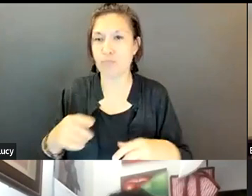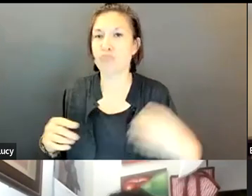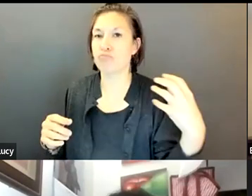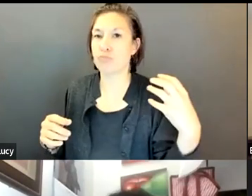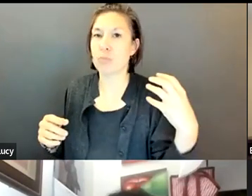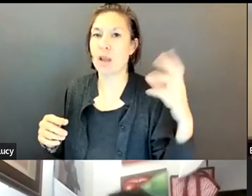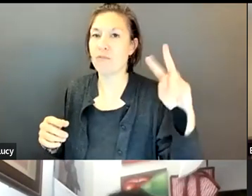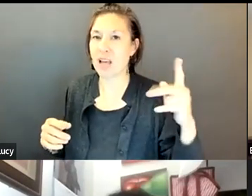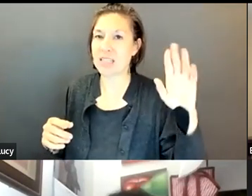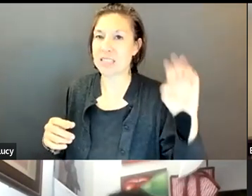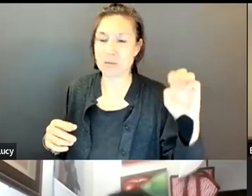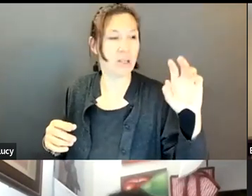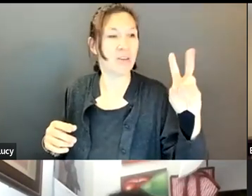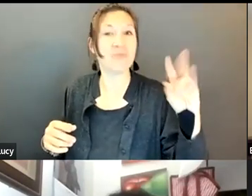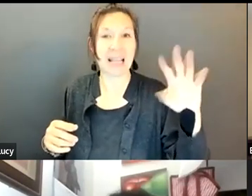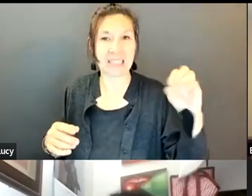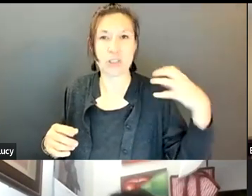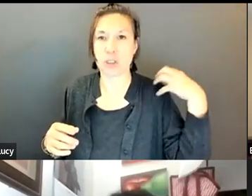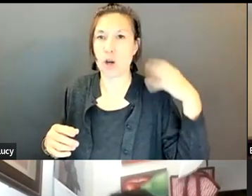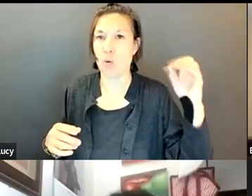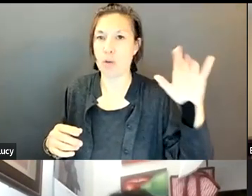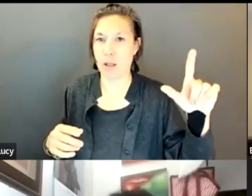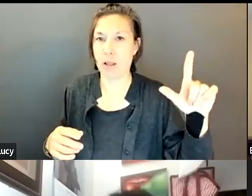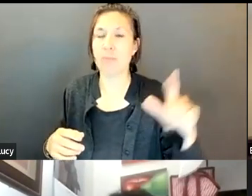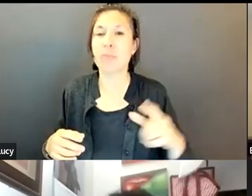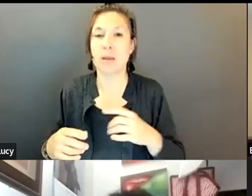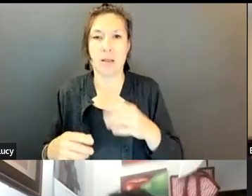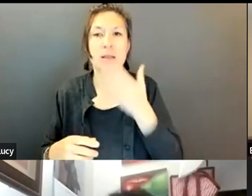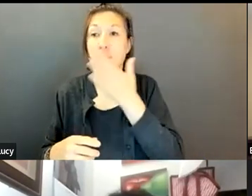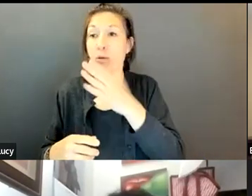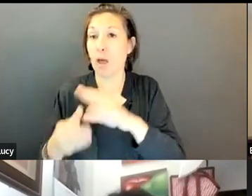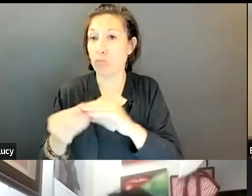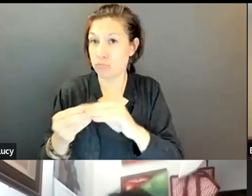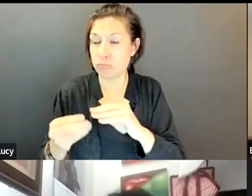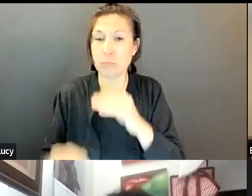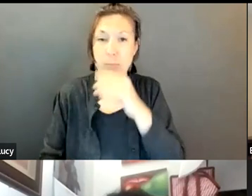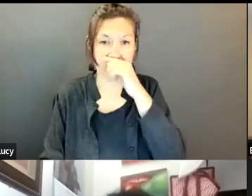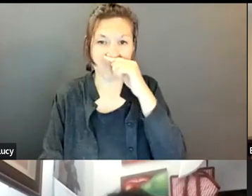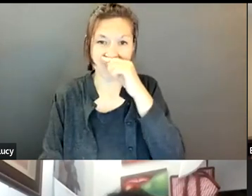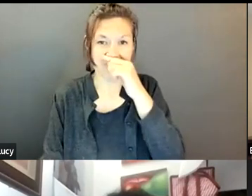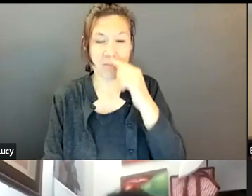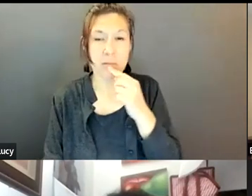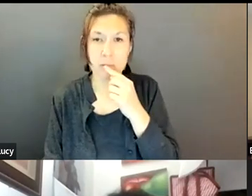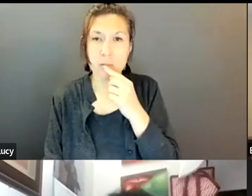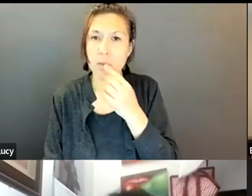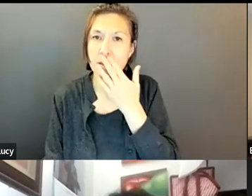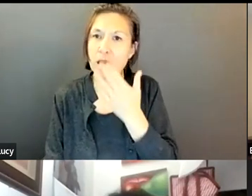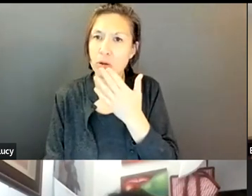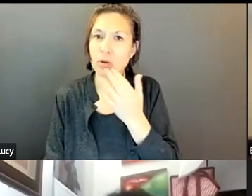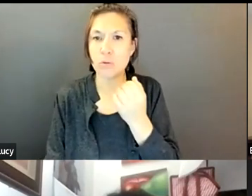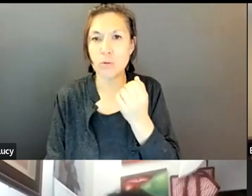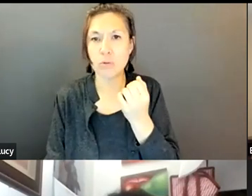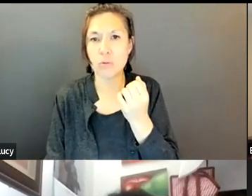um after what you've said and I appreciate that there is a lot of focus on mentorship it'd be interesting as we talked about